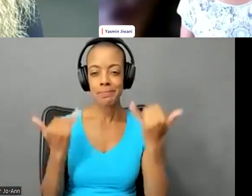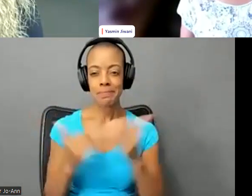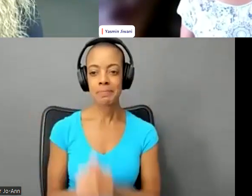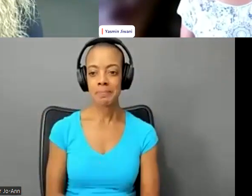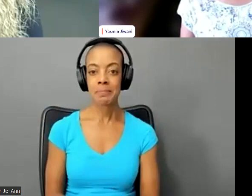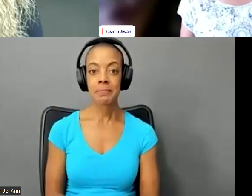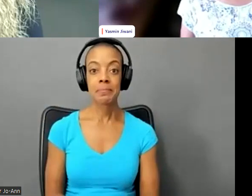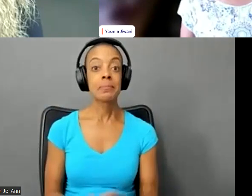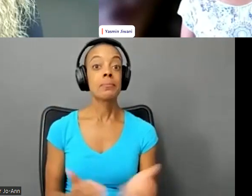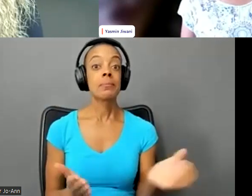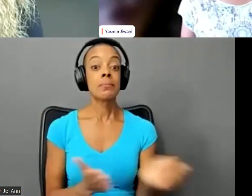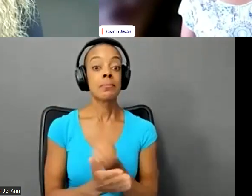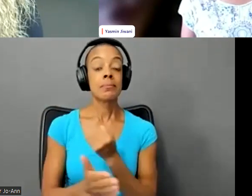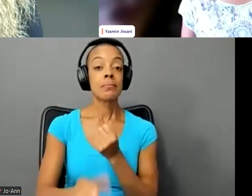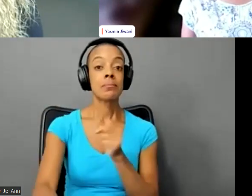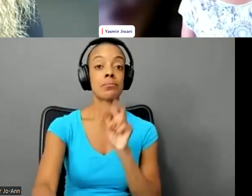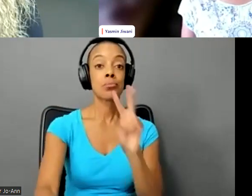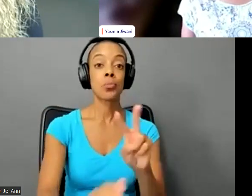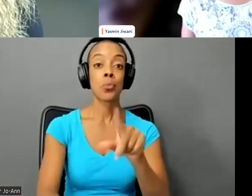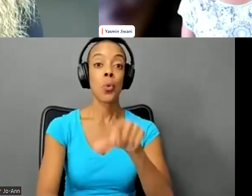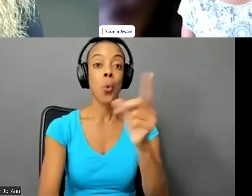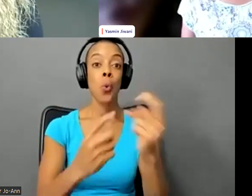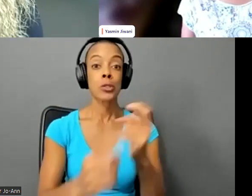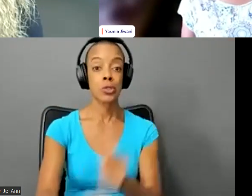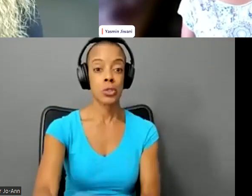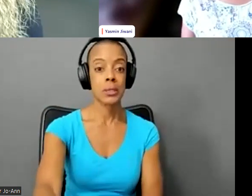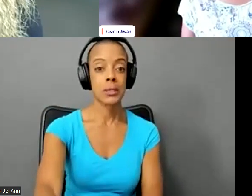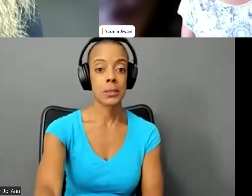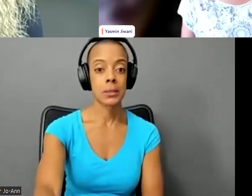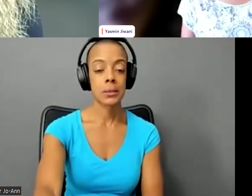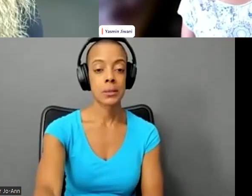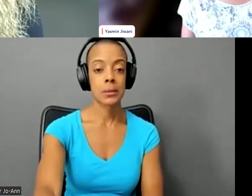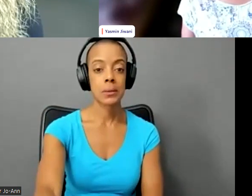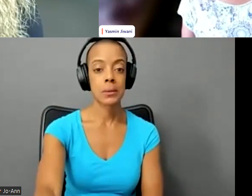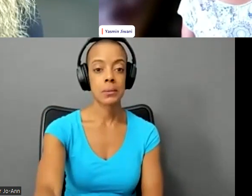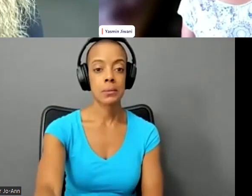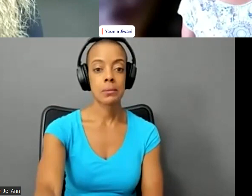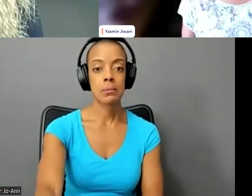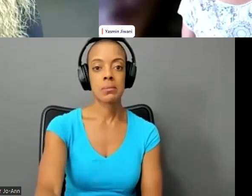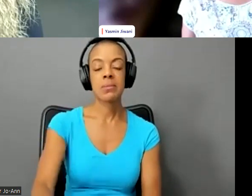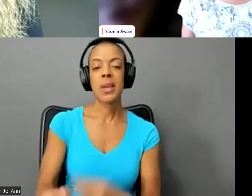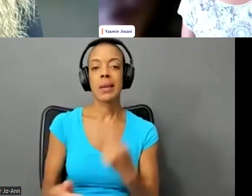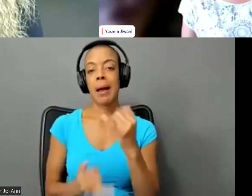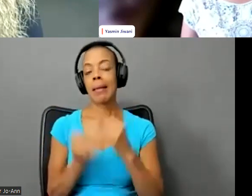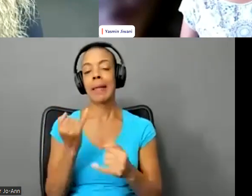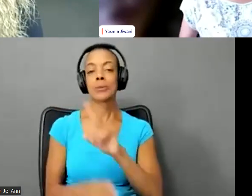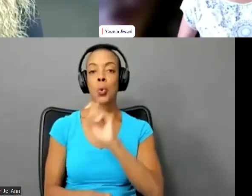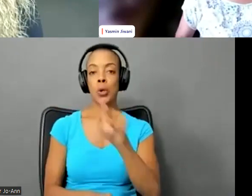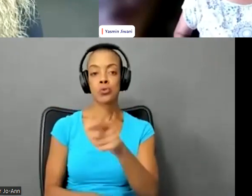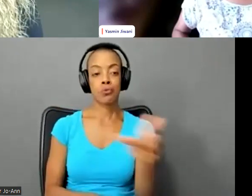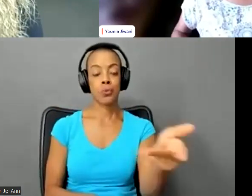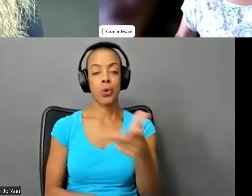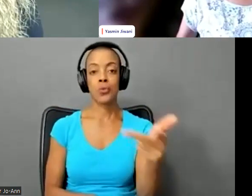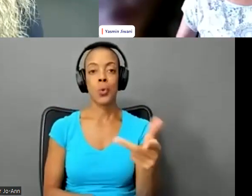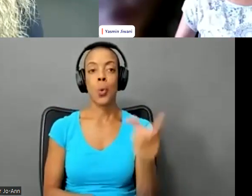get to our question, just our last question in terms of a piece of advice that each of you would have for folks in